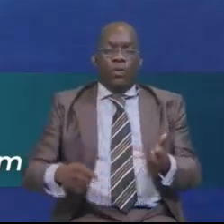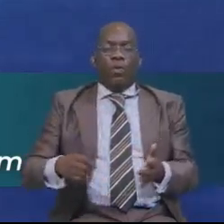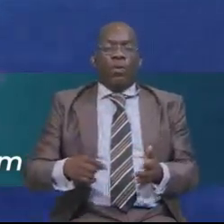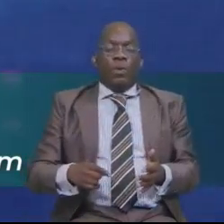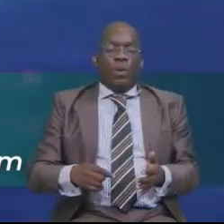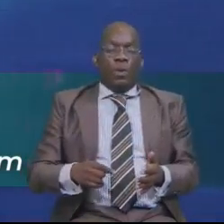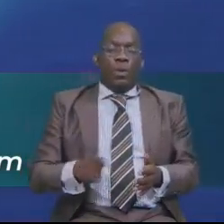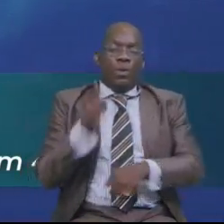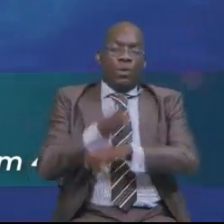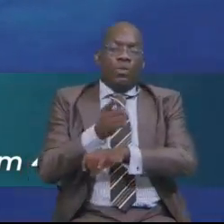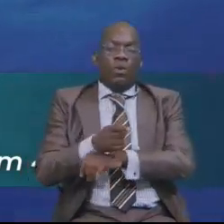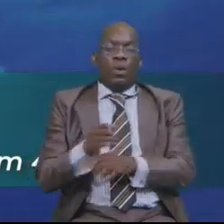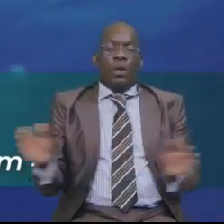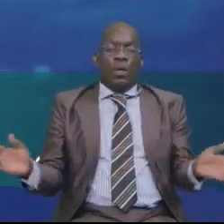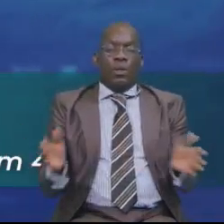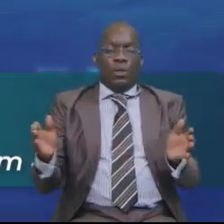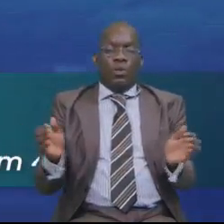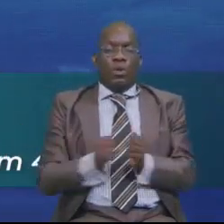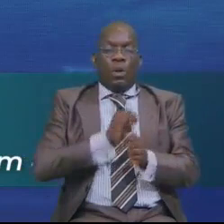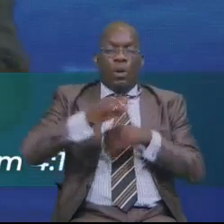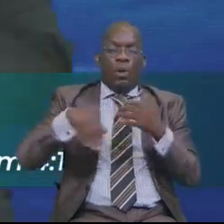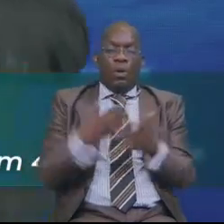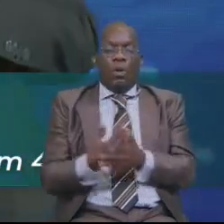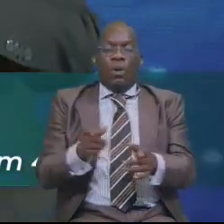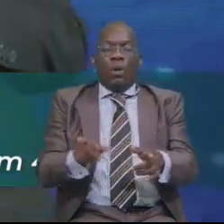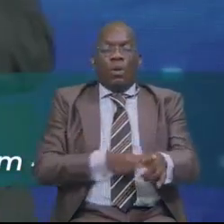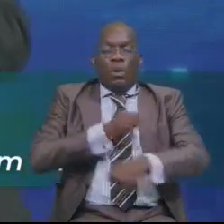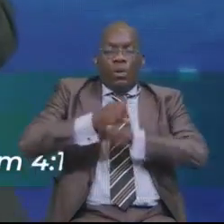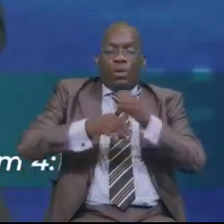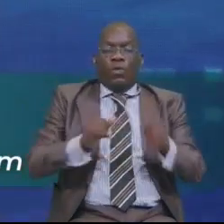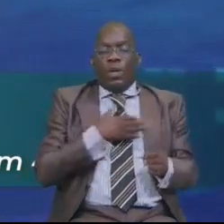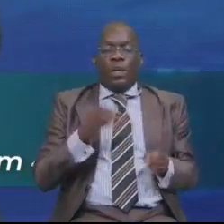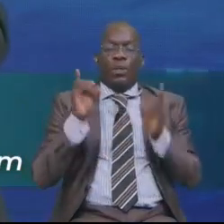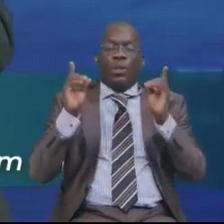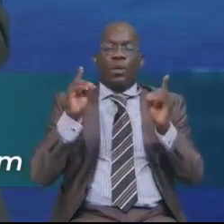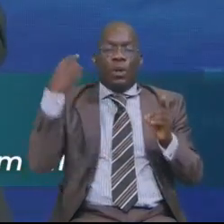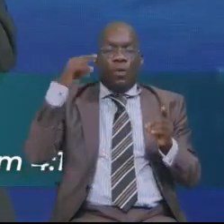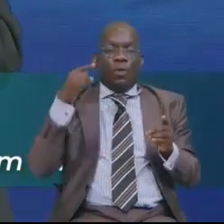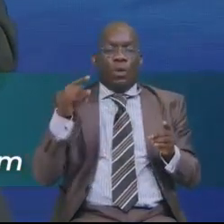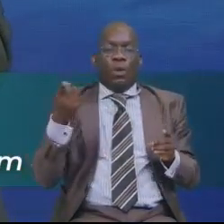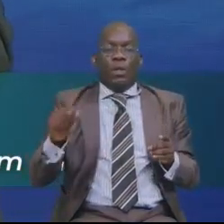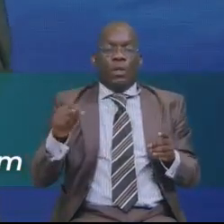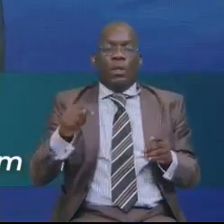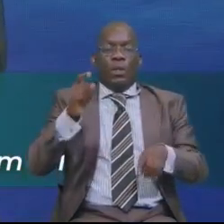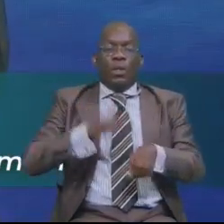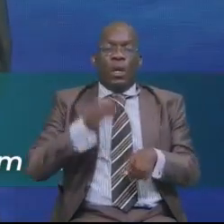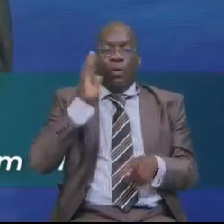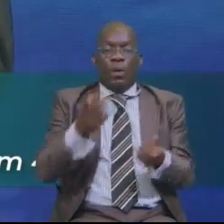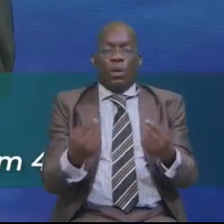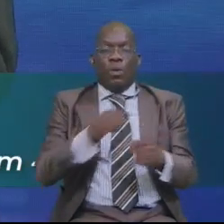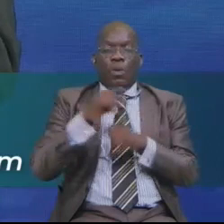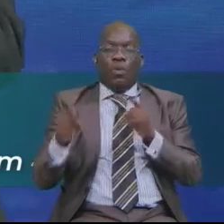long suffering and doctrine. Look at verse 3. For the time will come when they will not